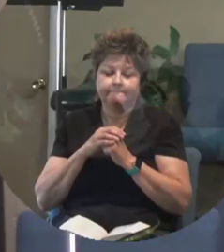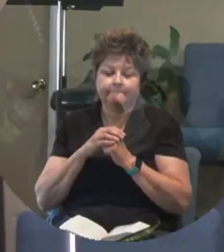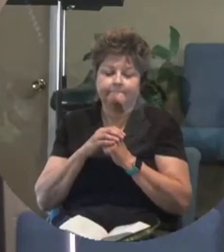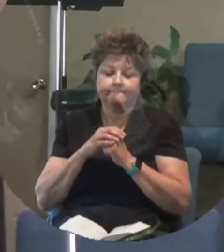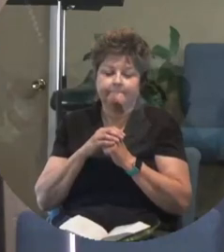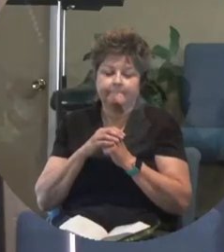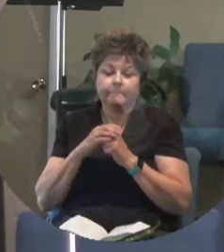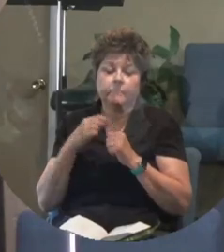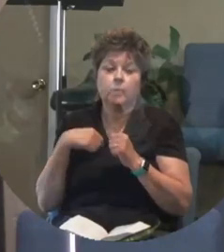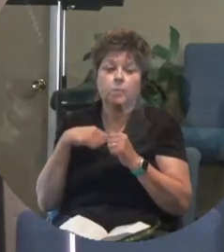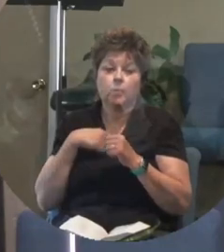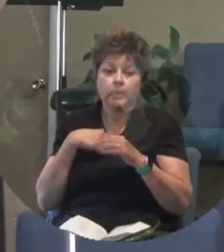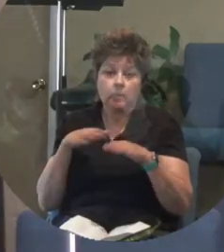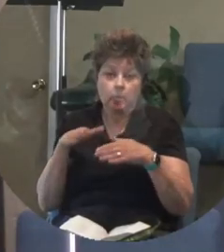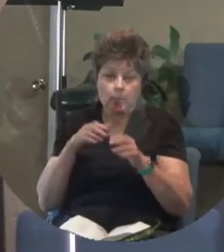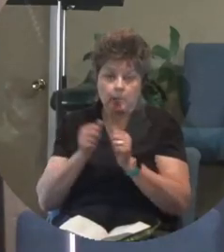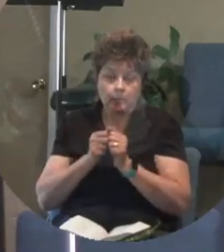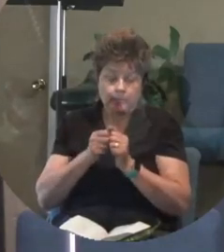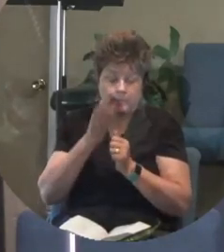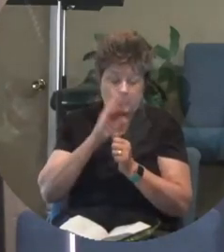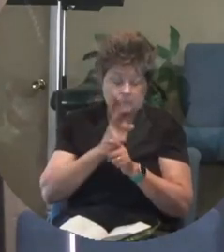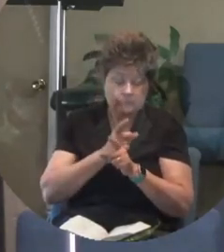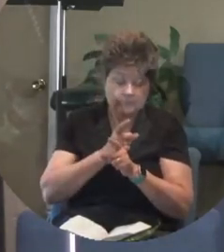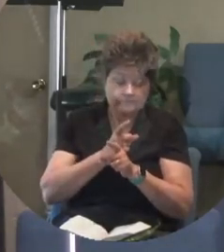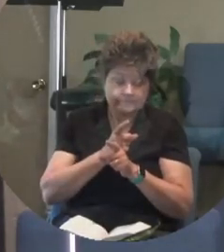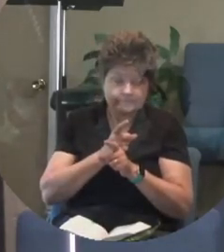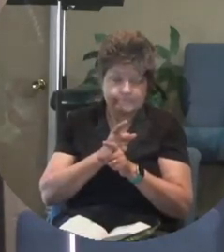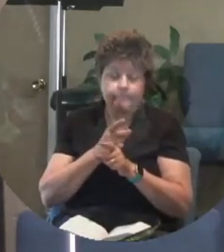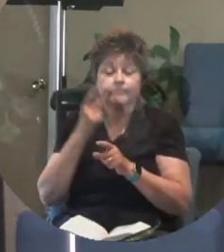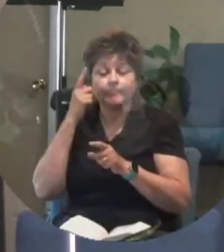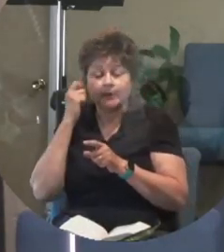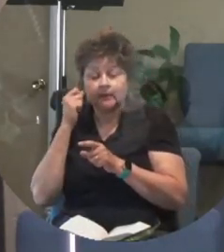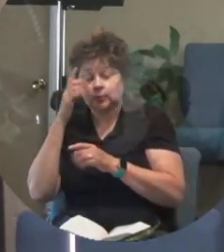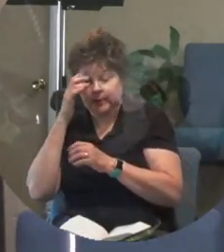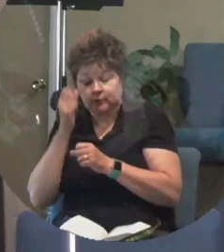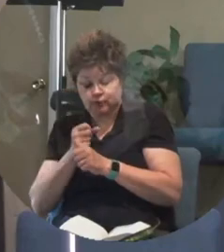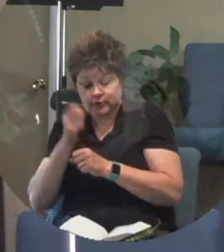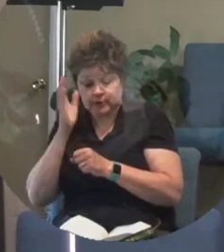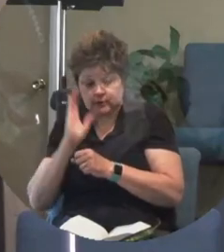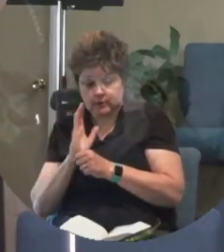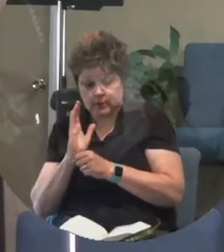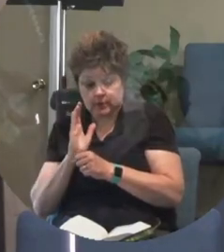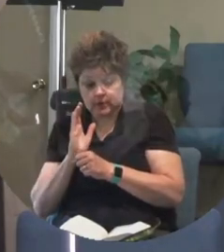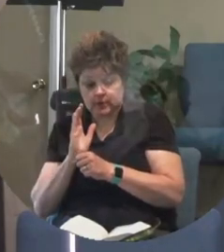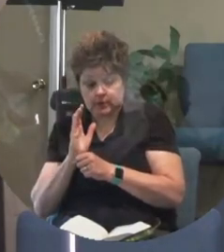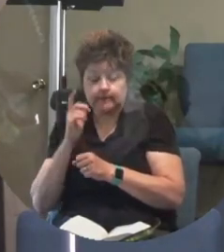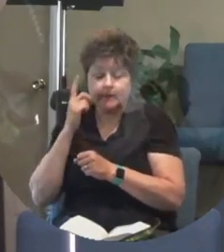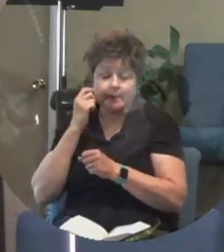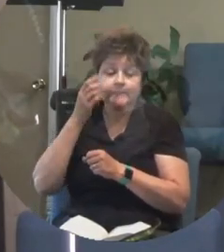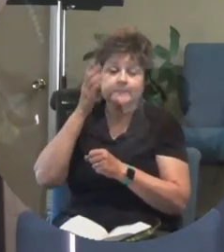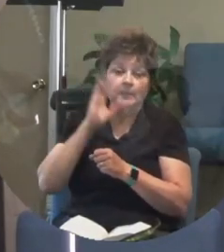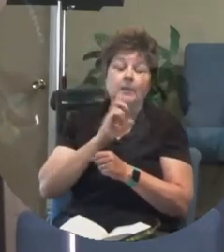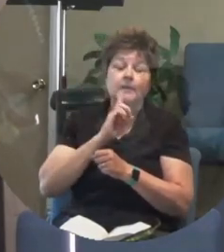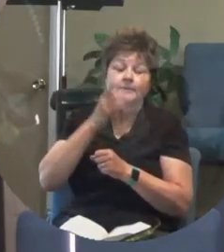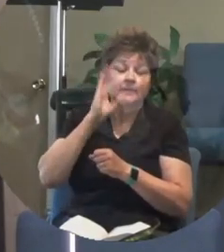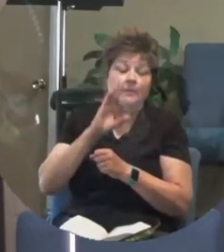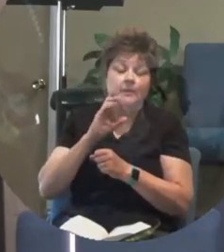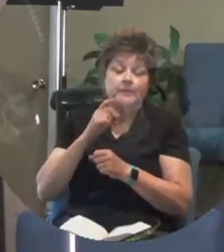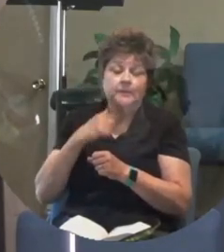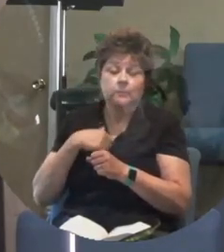We walk with God, right? Because we trust God. because God is God and we're